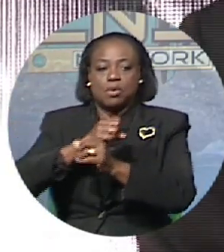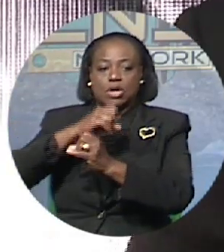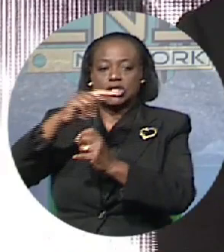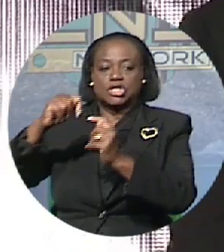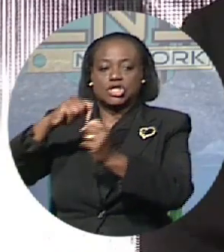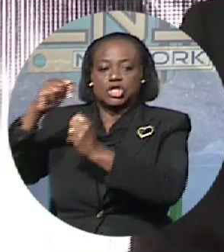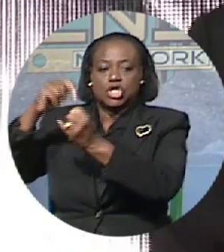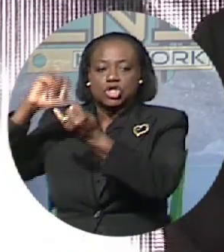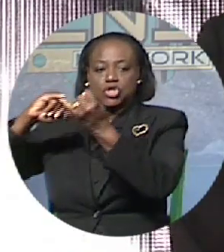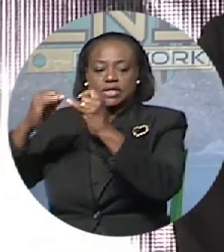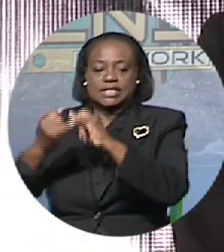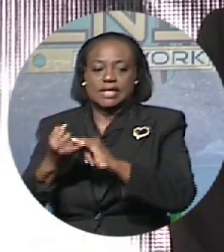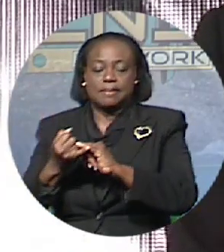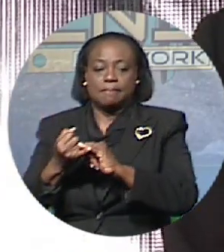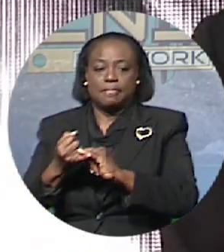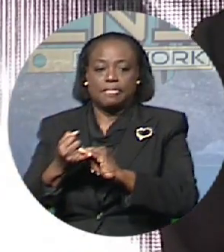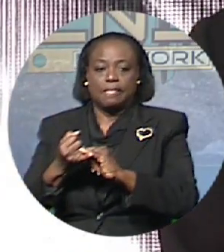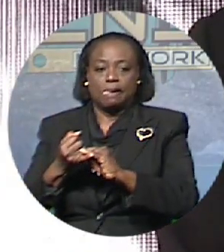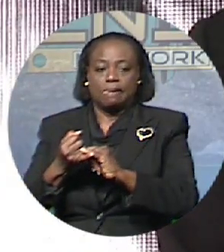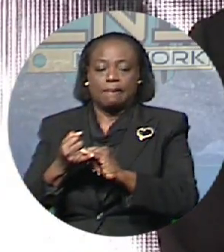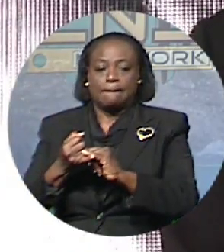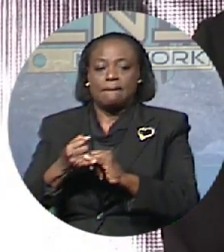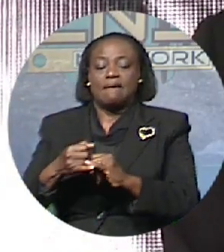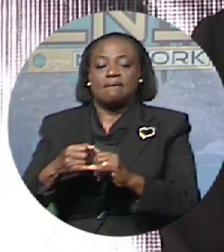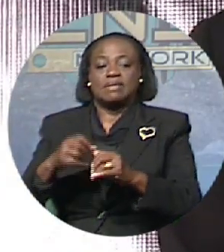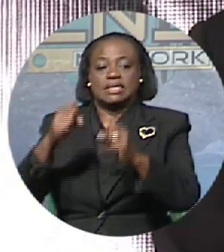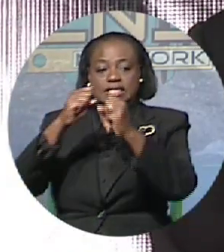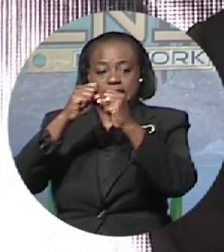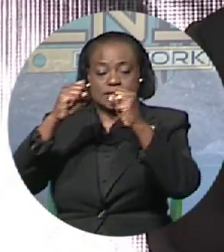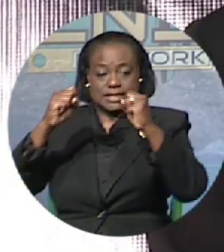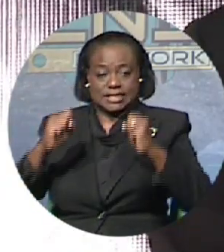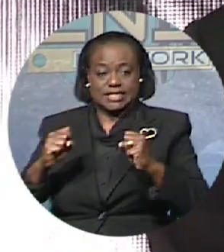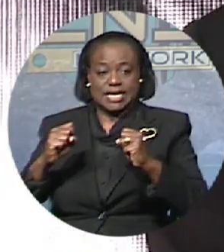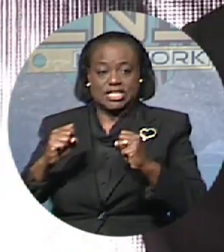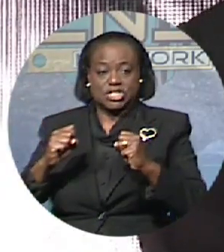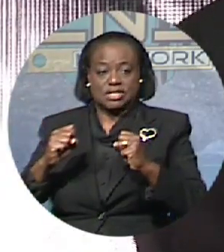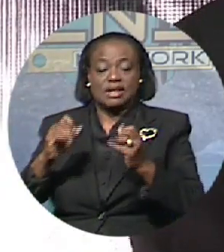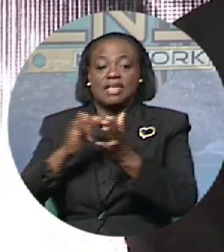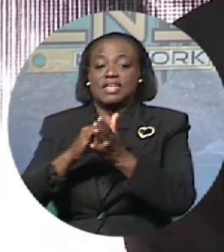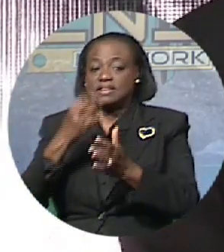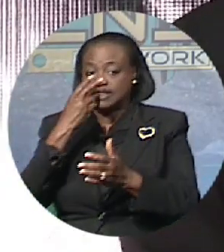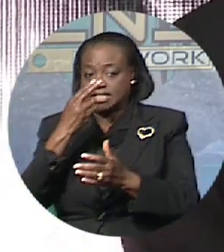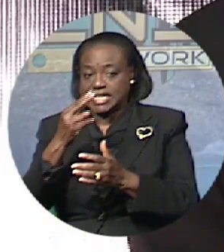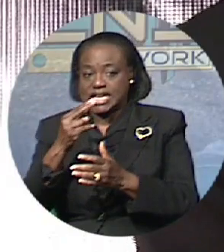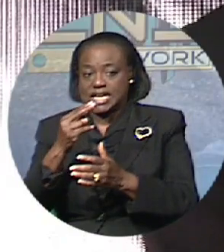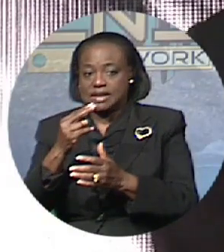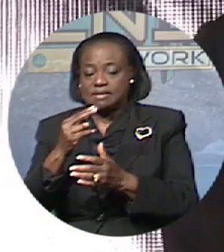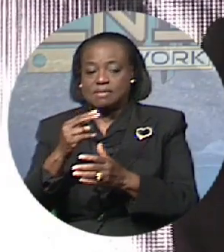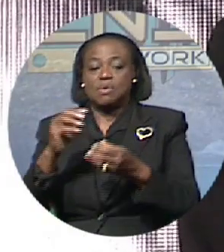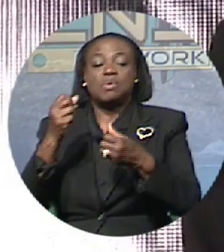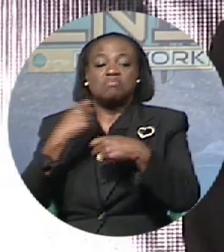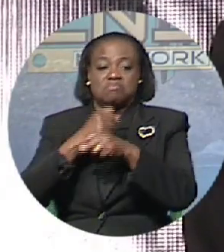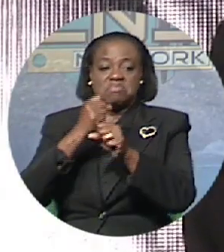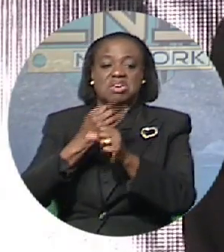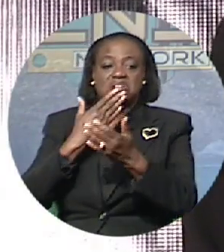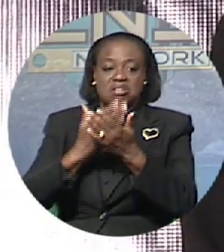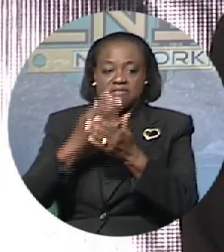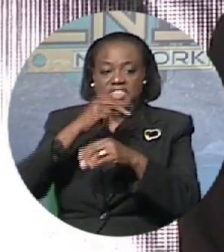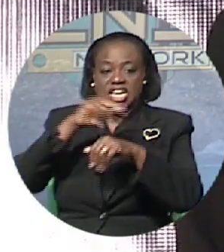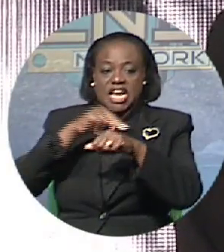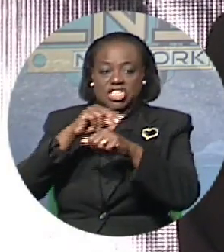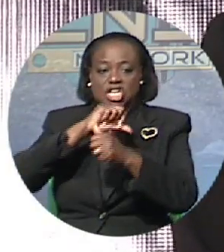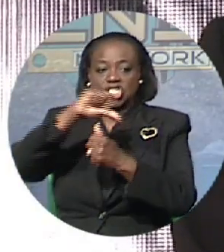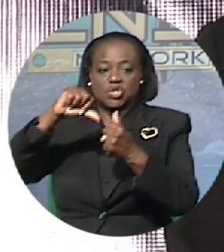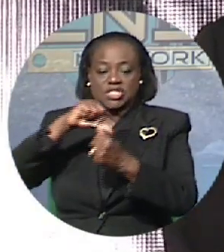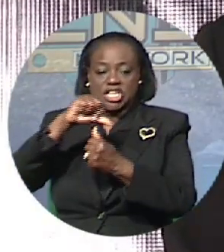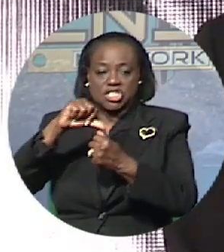I've seen, the stadium that we've got here, training facilities, make this an ideal destination, both for clubs, but also for national associations, for